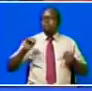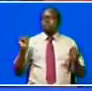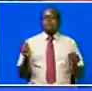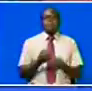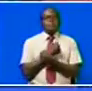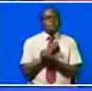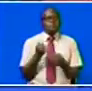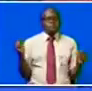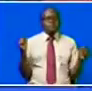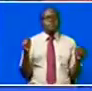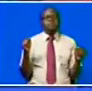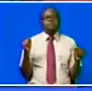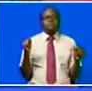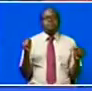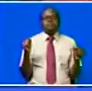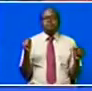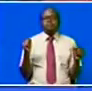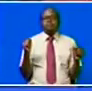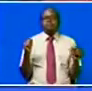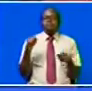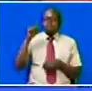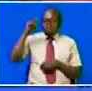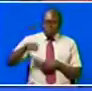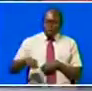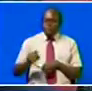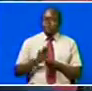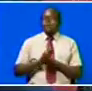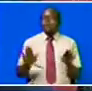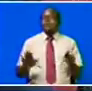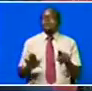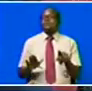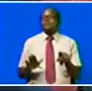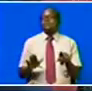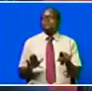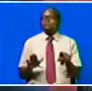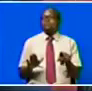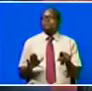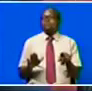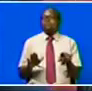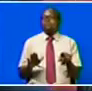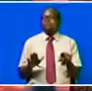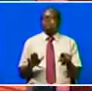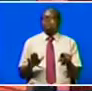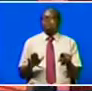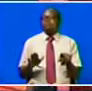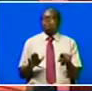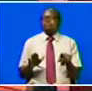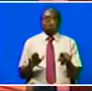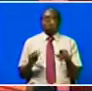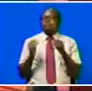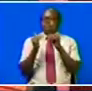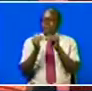cannot, should not, must not be directed to the dead.